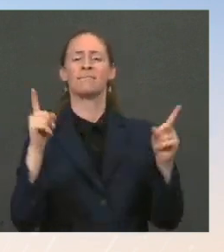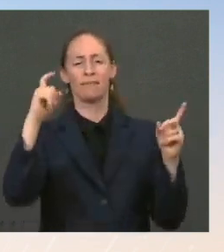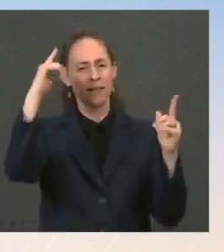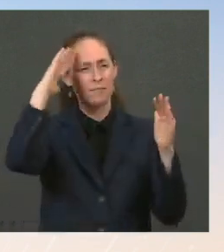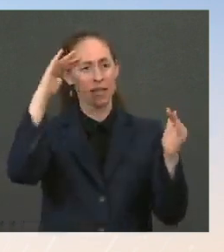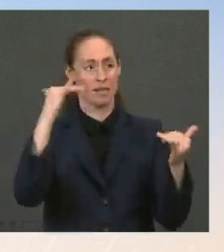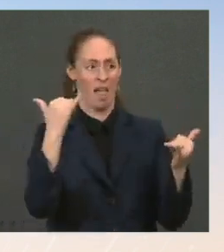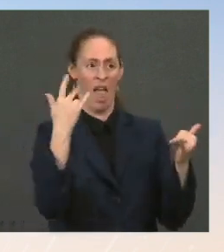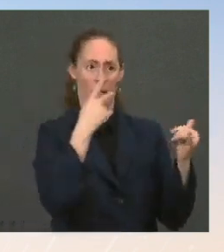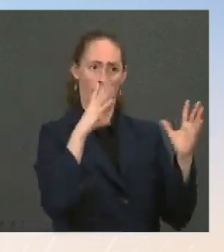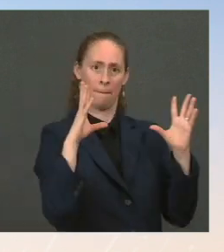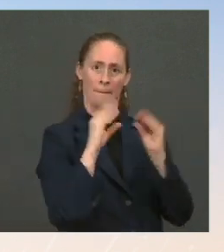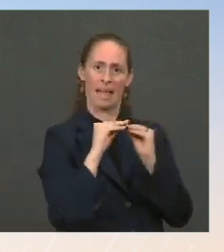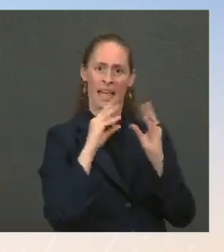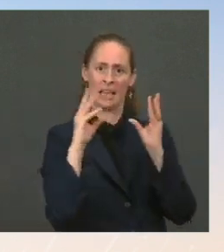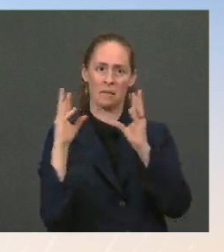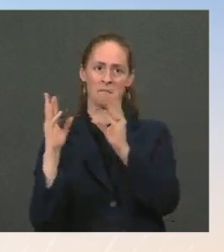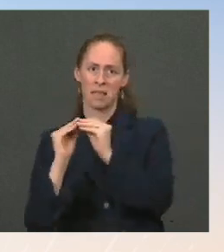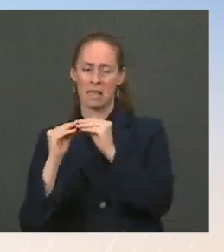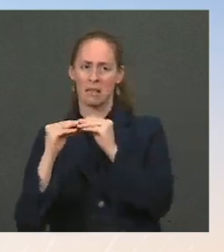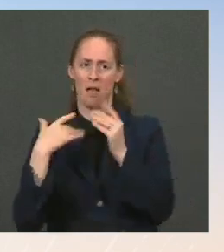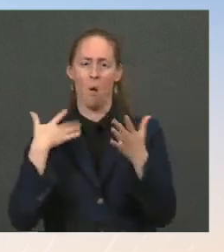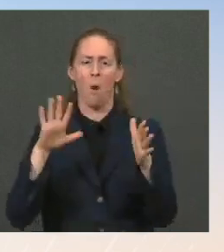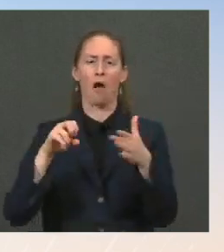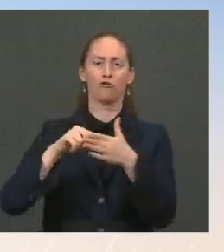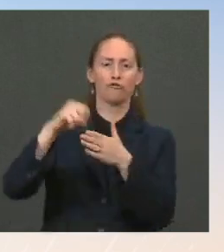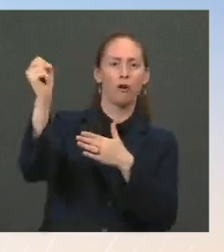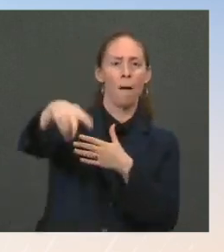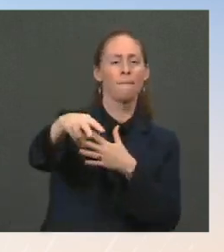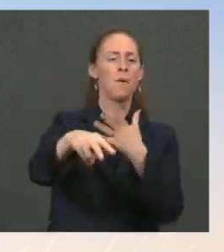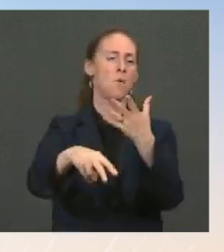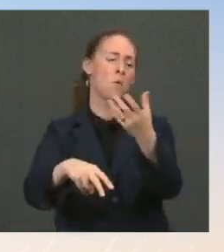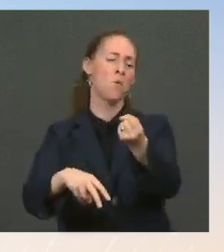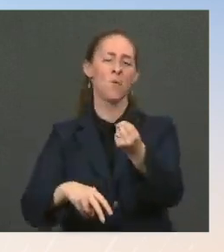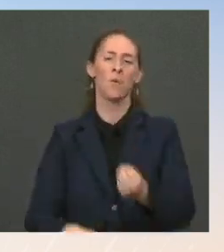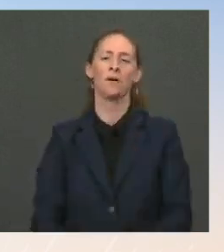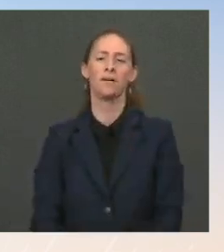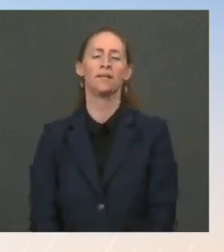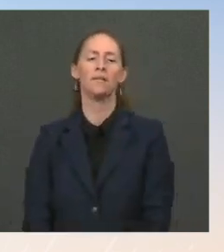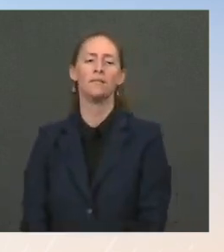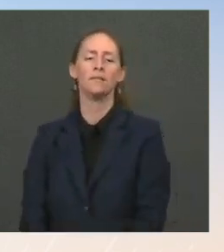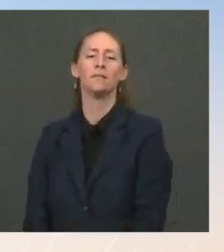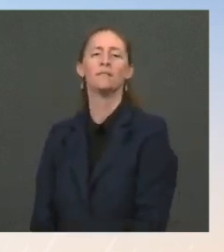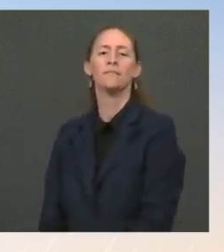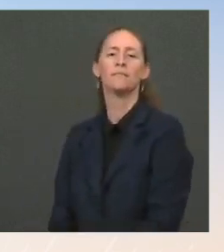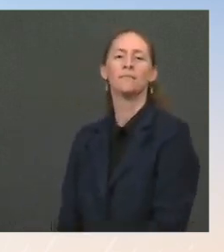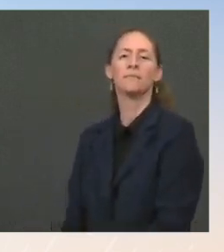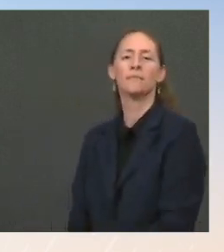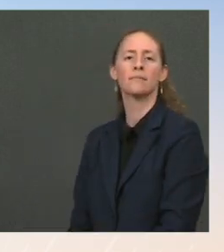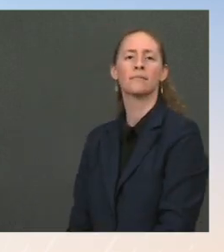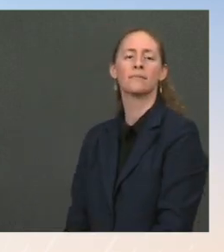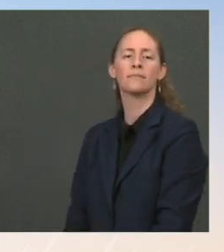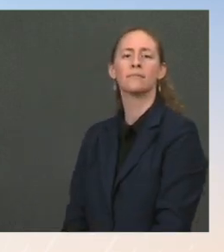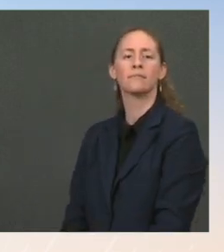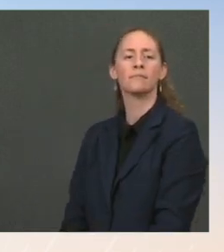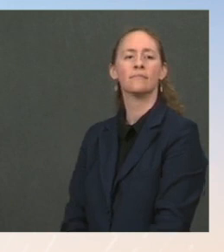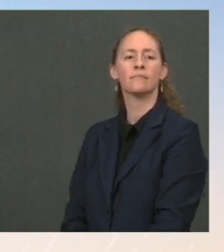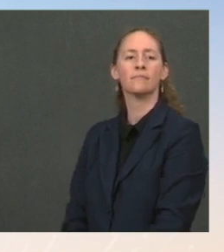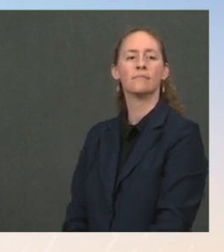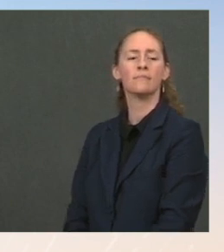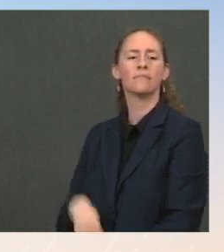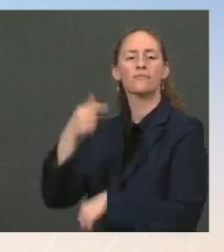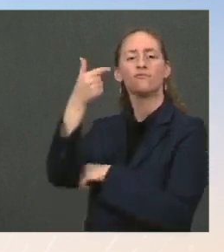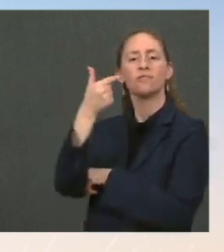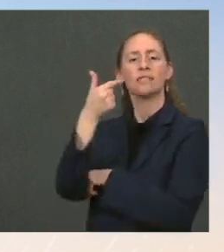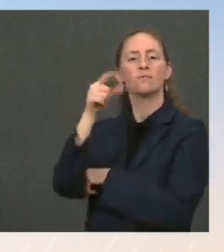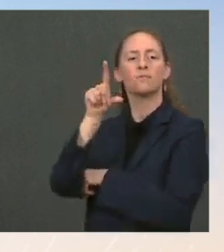be in close touch with them, so I just don't want to get ahead of that process. Thank you. Go ahead. I know we're still a few weeks away from the G20, but I wanted to see if the president